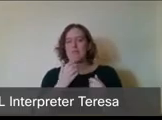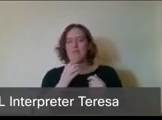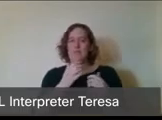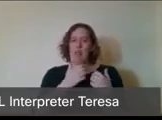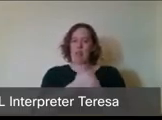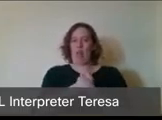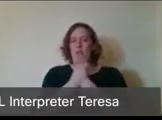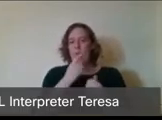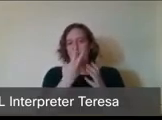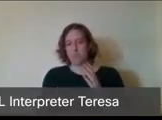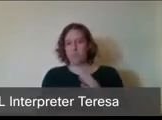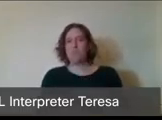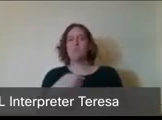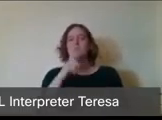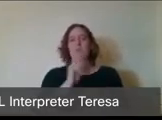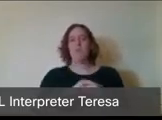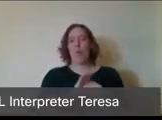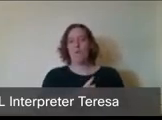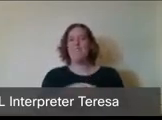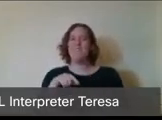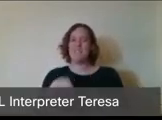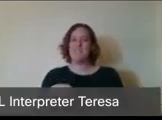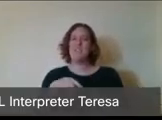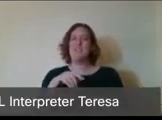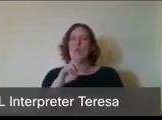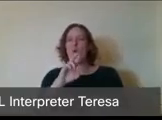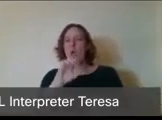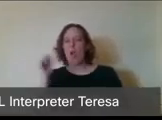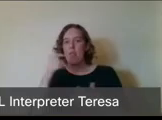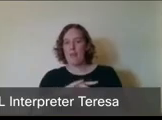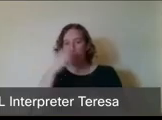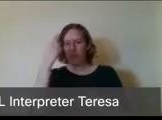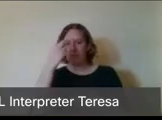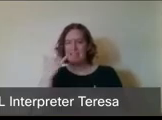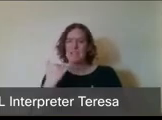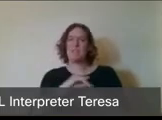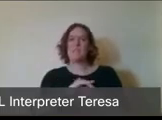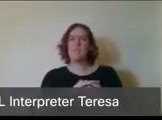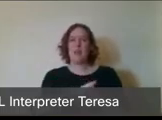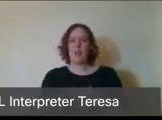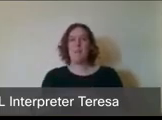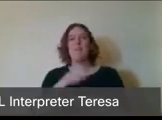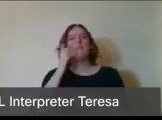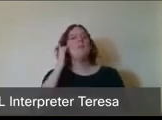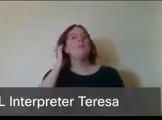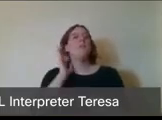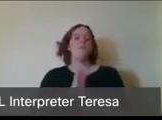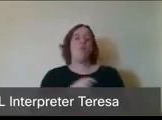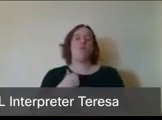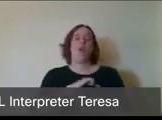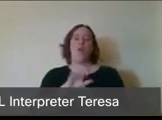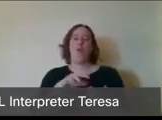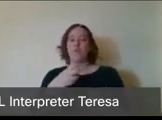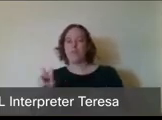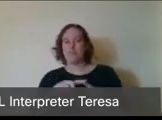reasons. This pandemic forced us to express our care, dedication, and compassion virtually in a culture that is known